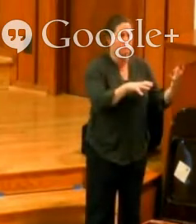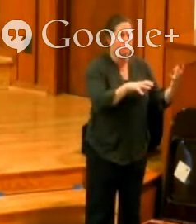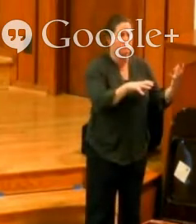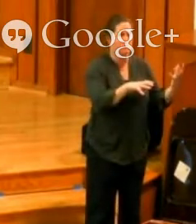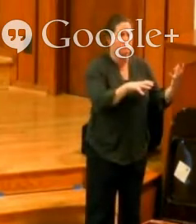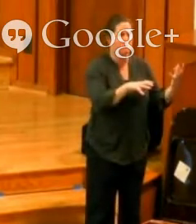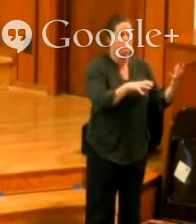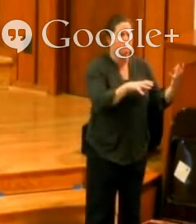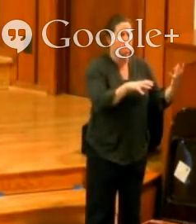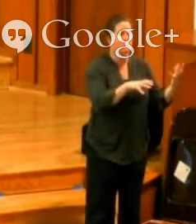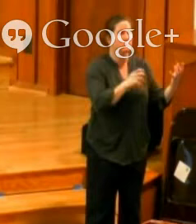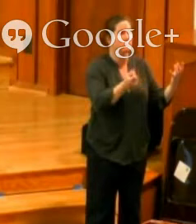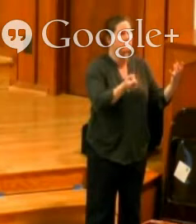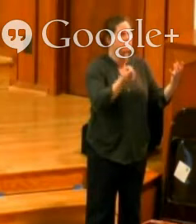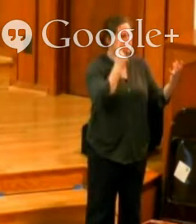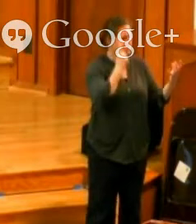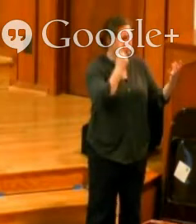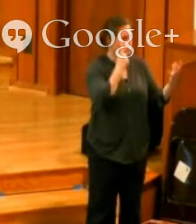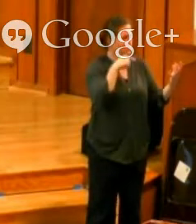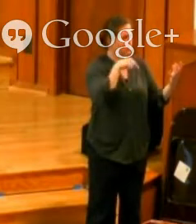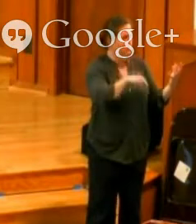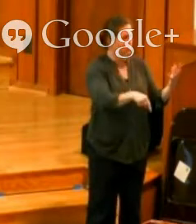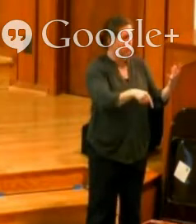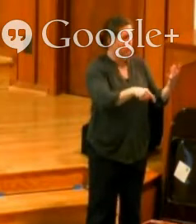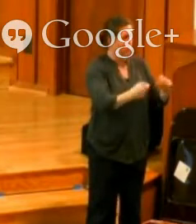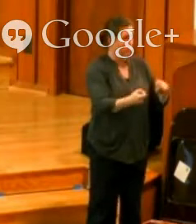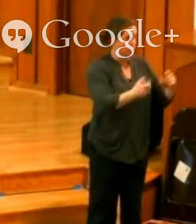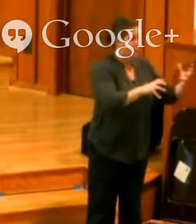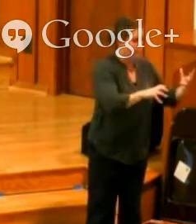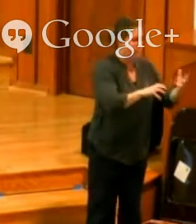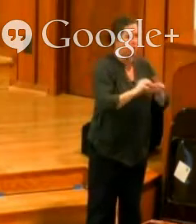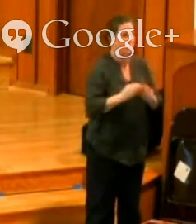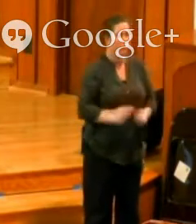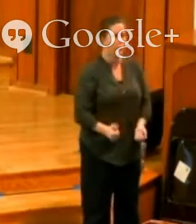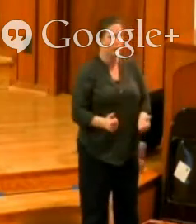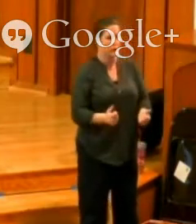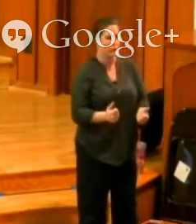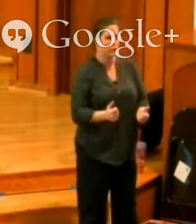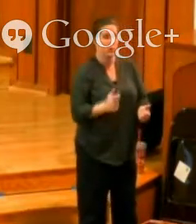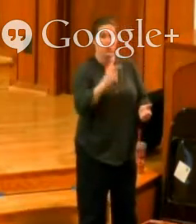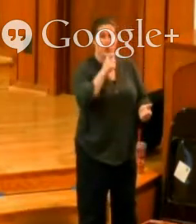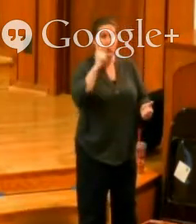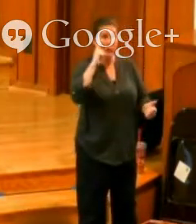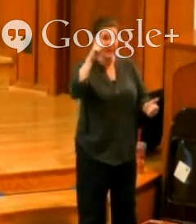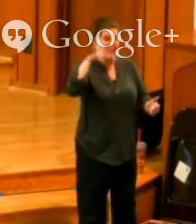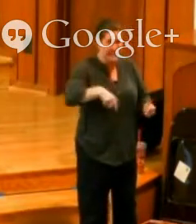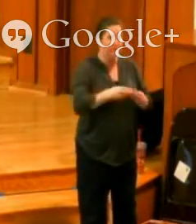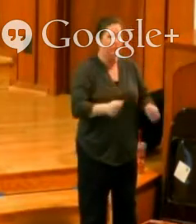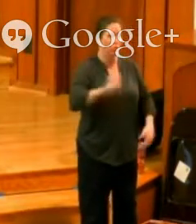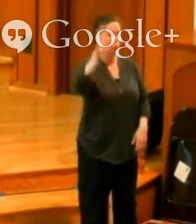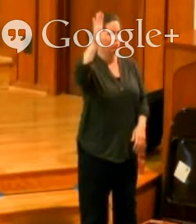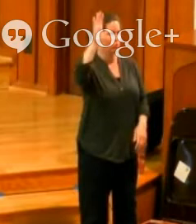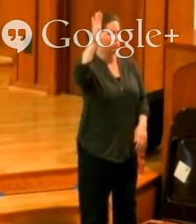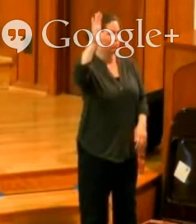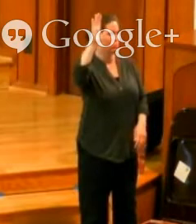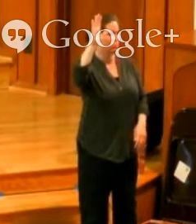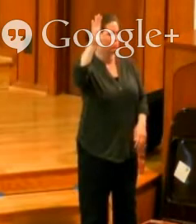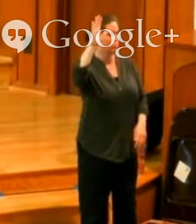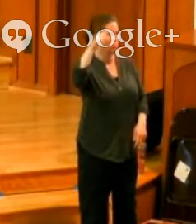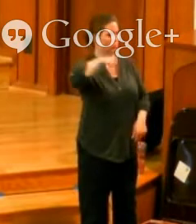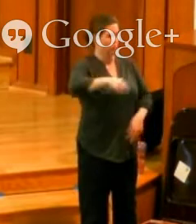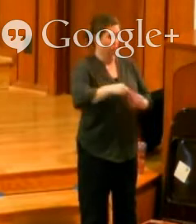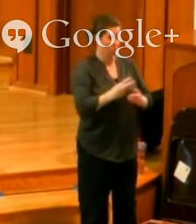the solution to the world that's in chaos. How many of you think we need a solution for the world of chaos that we live in